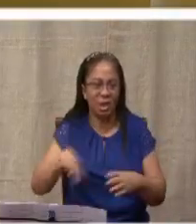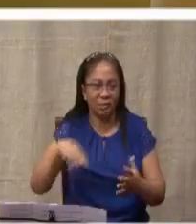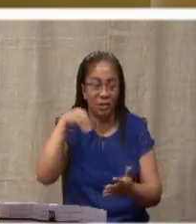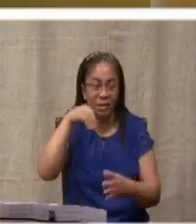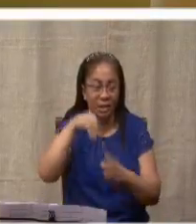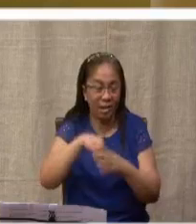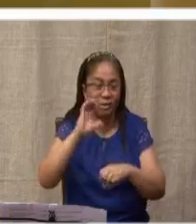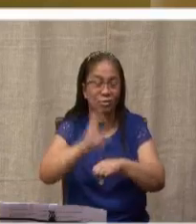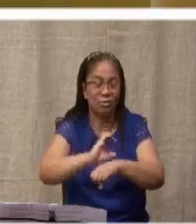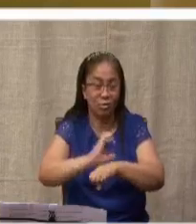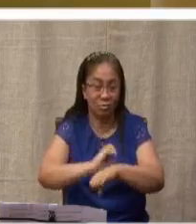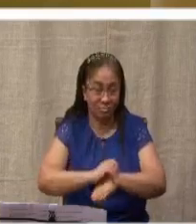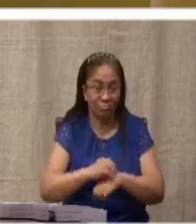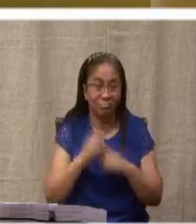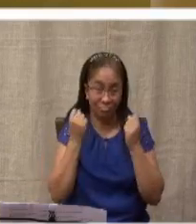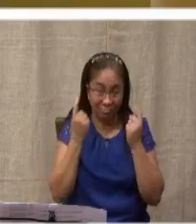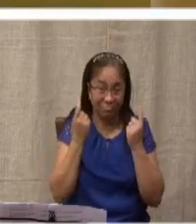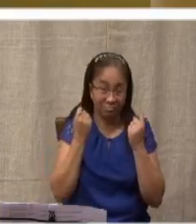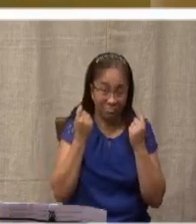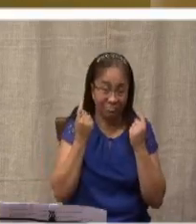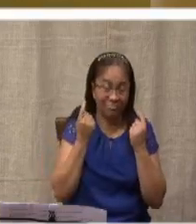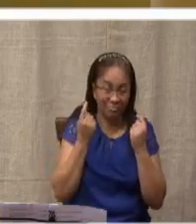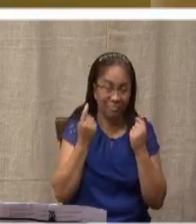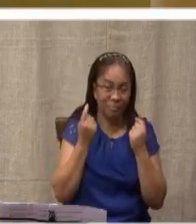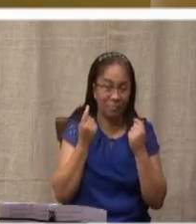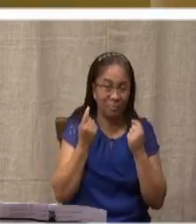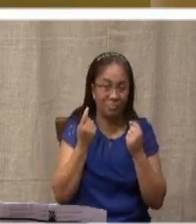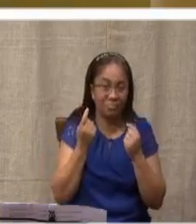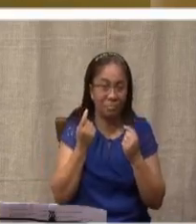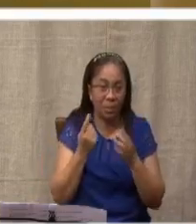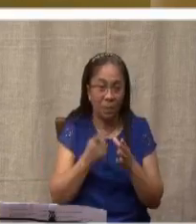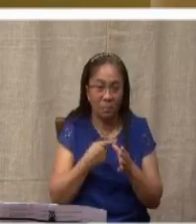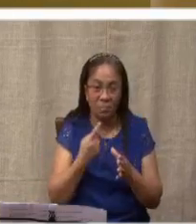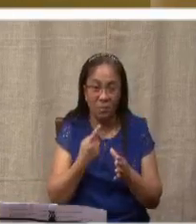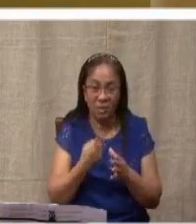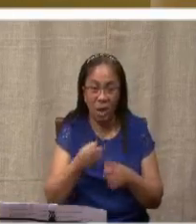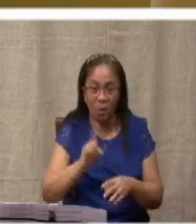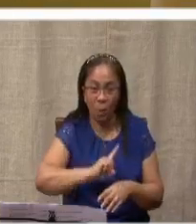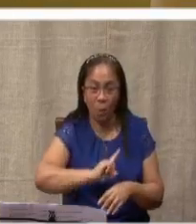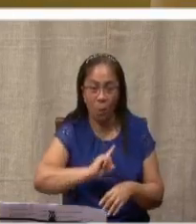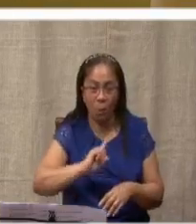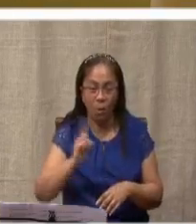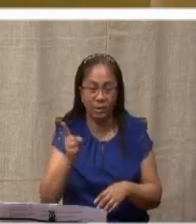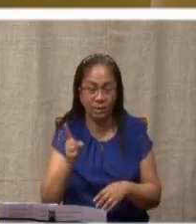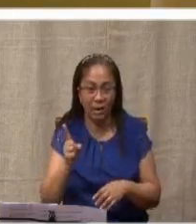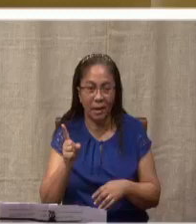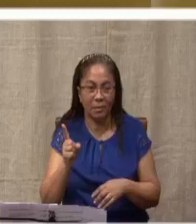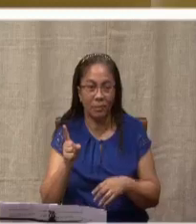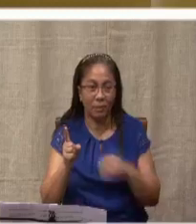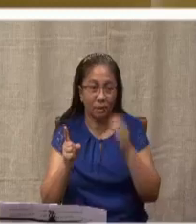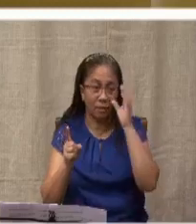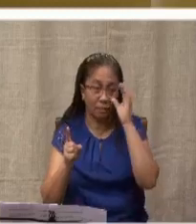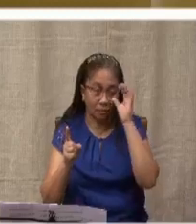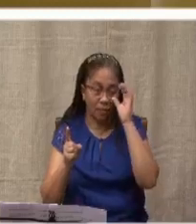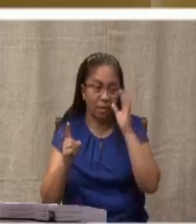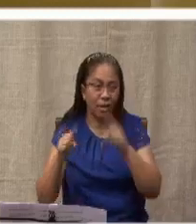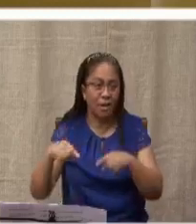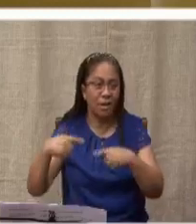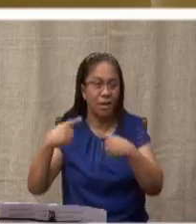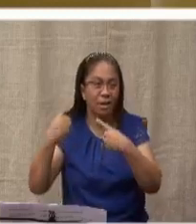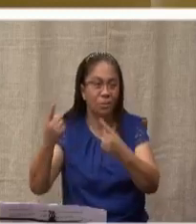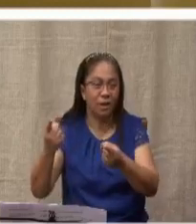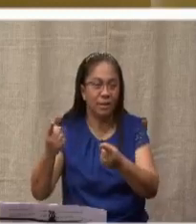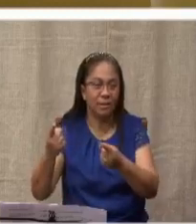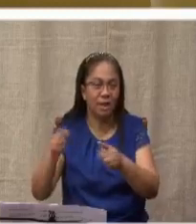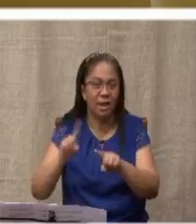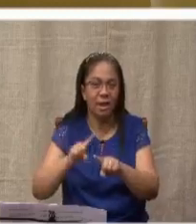yeah now one yeah and as soon as he finished tackling the devil in the church and subdue him he went to the next